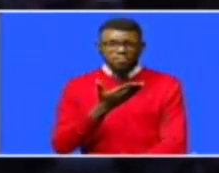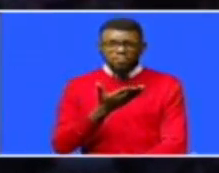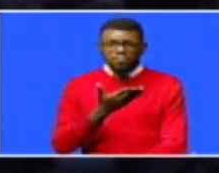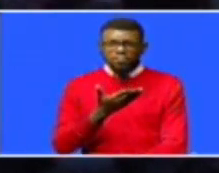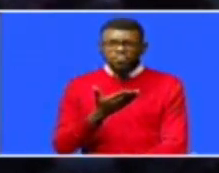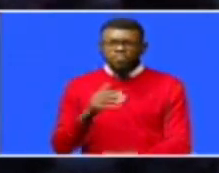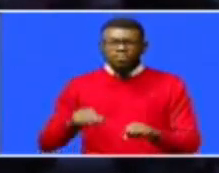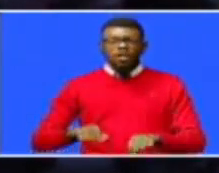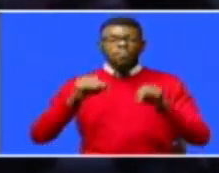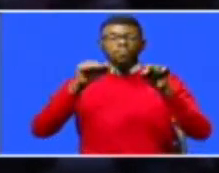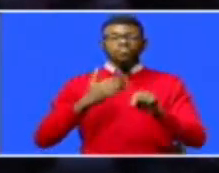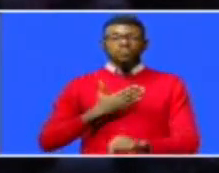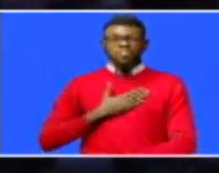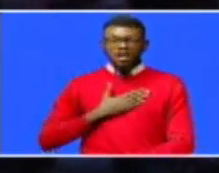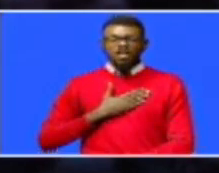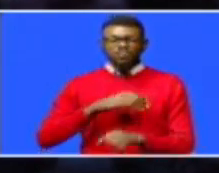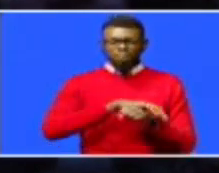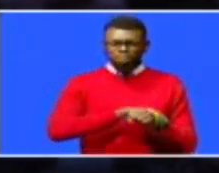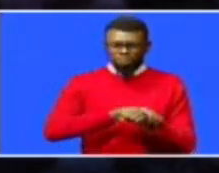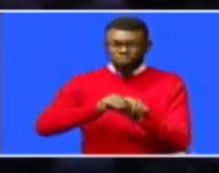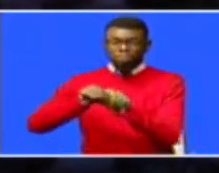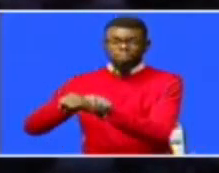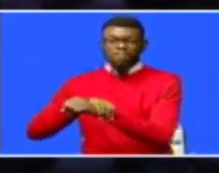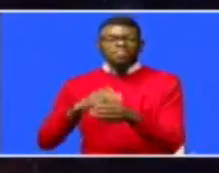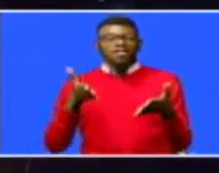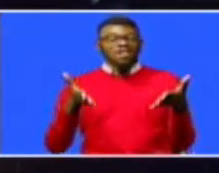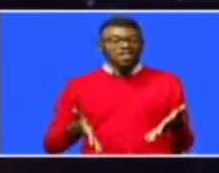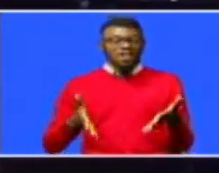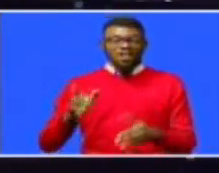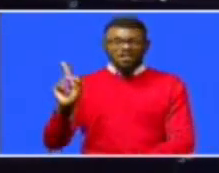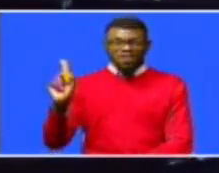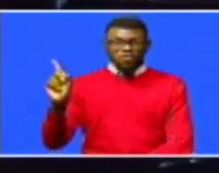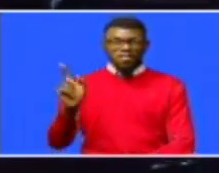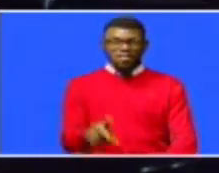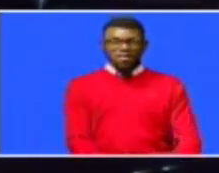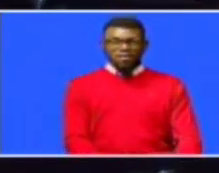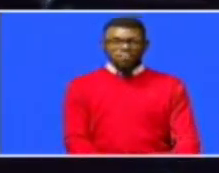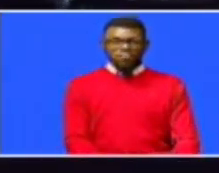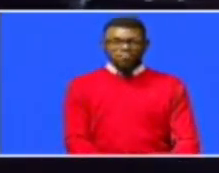nikapata mdosi yangu akanileta Nairobi.